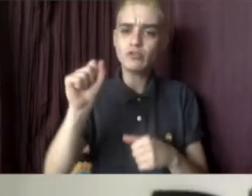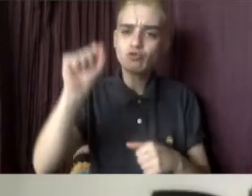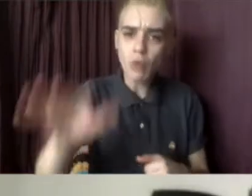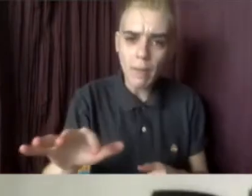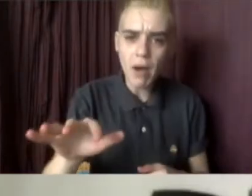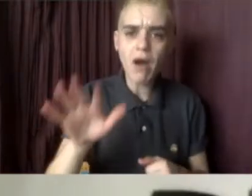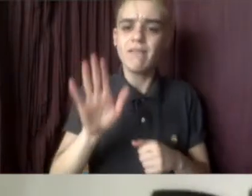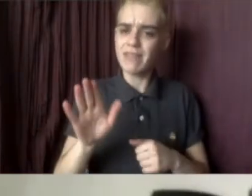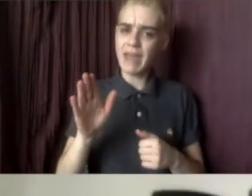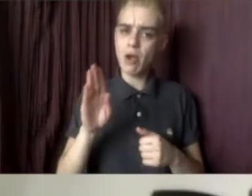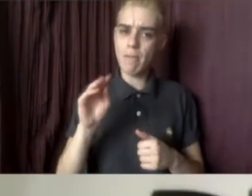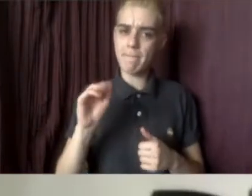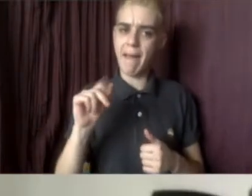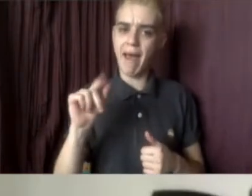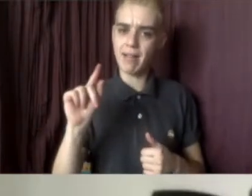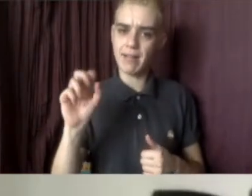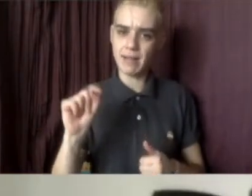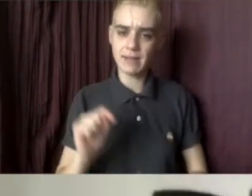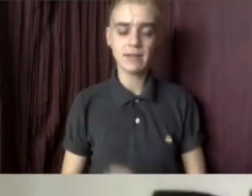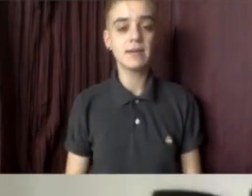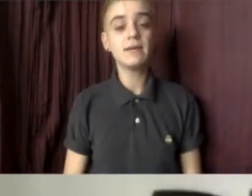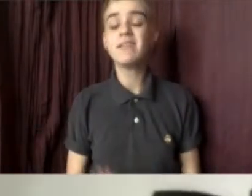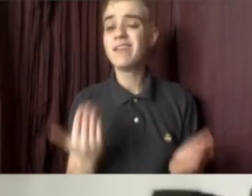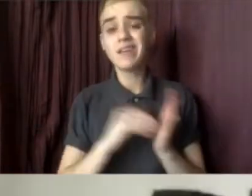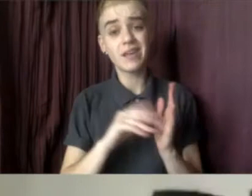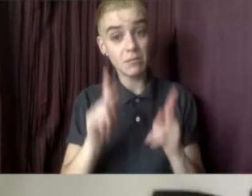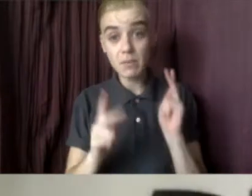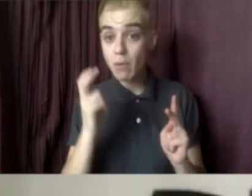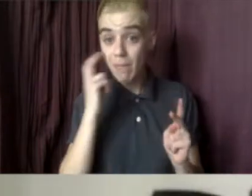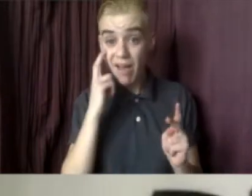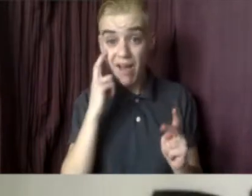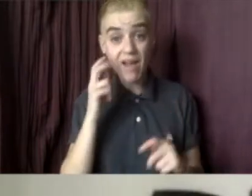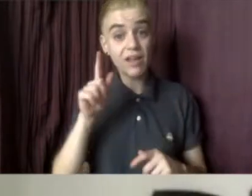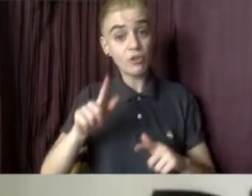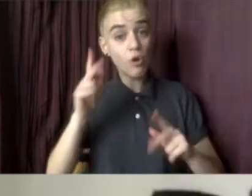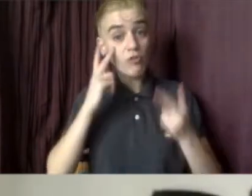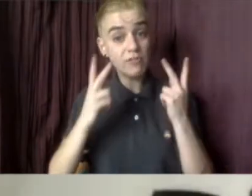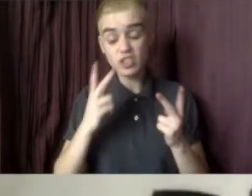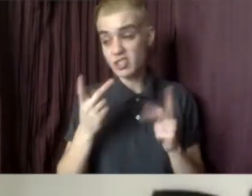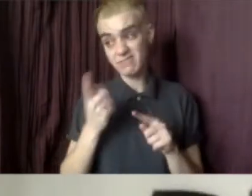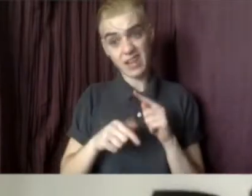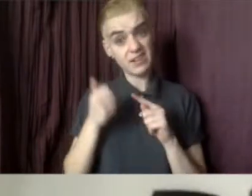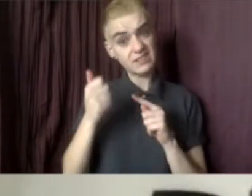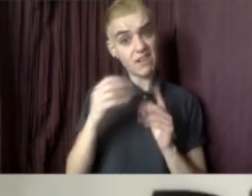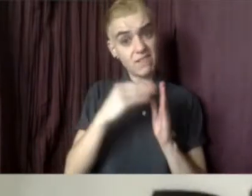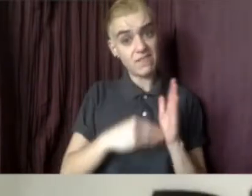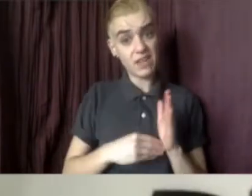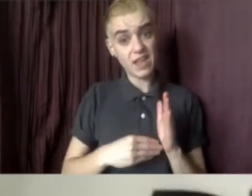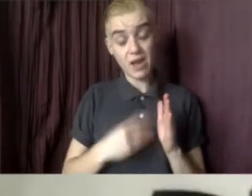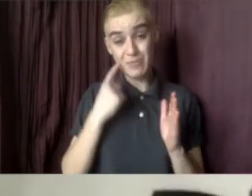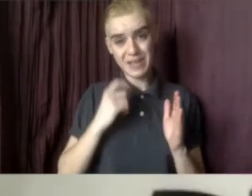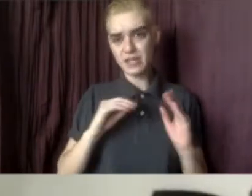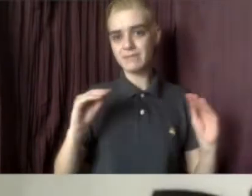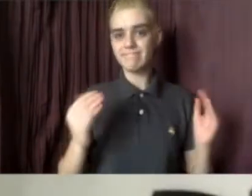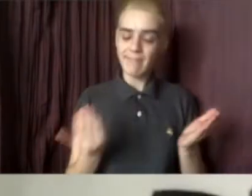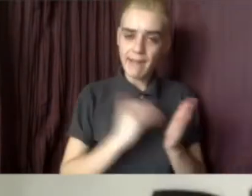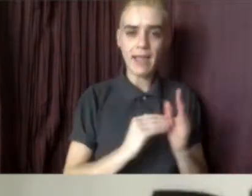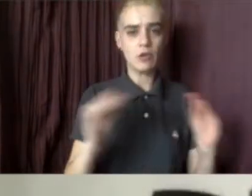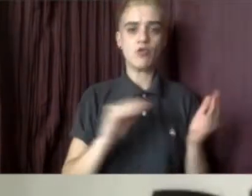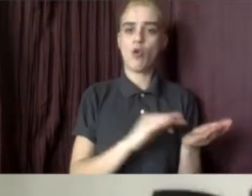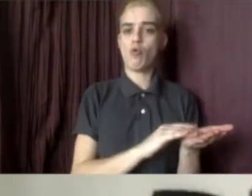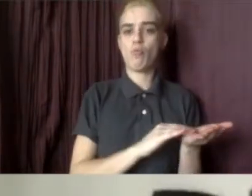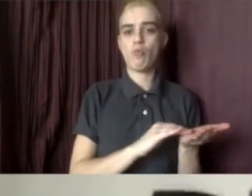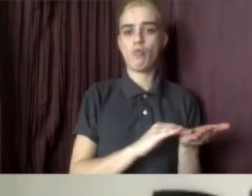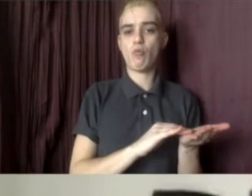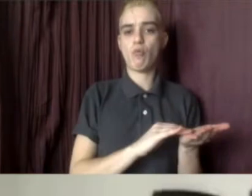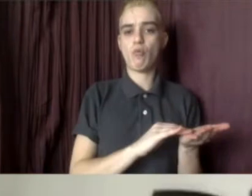workers. Many of our poll workers in this country are not trained on what disabilities are or how to talk to